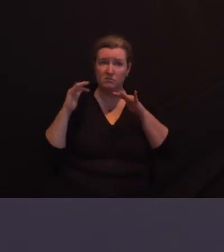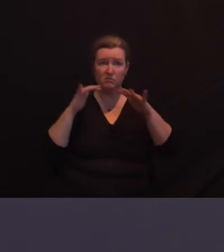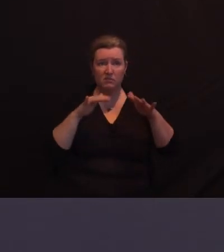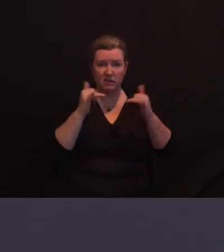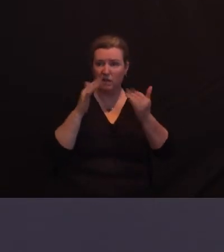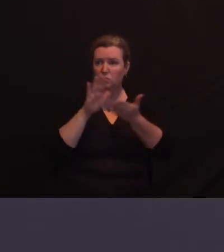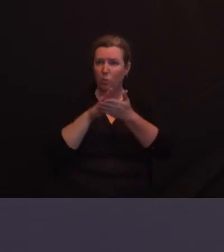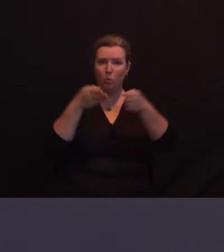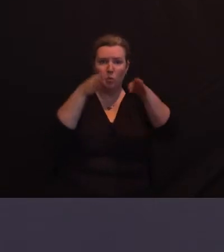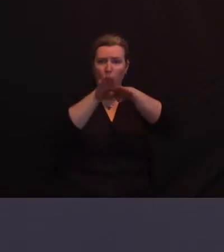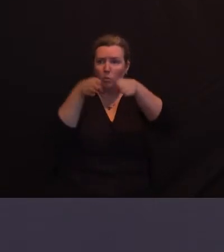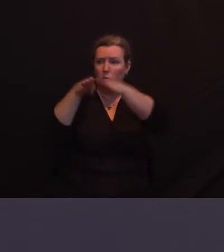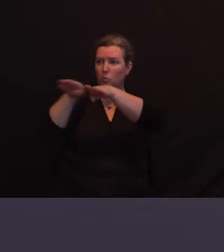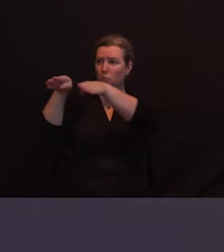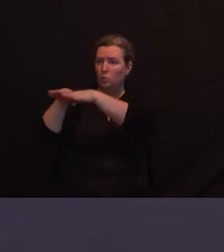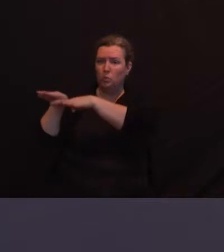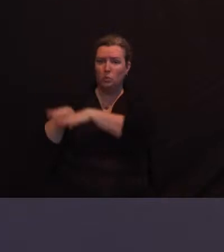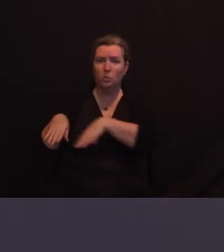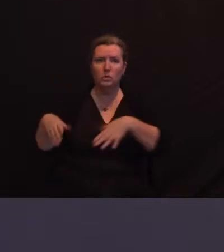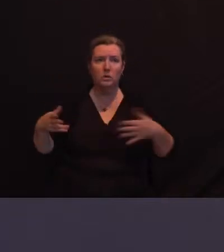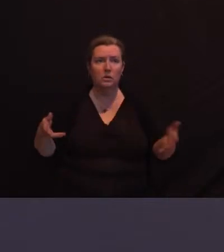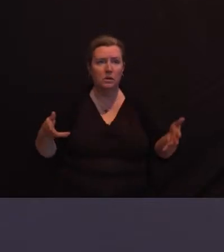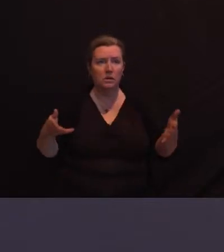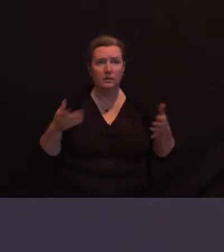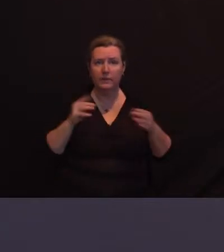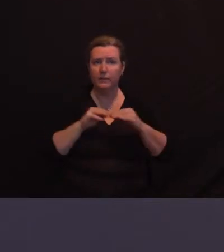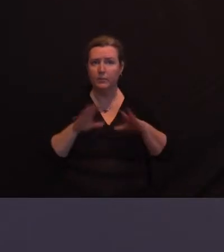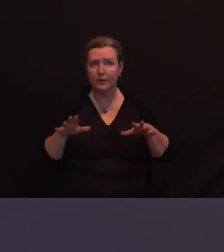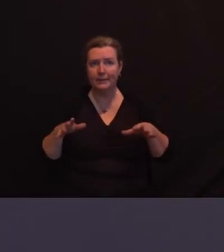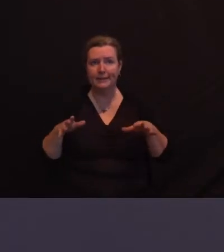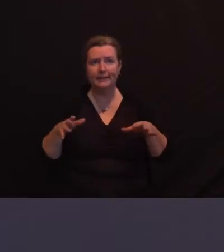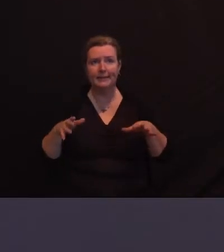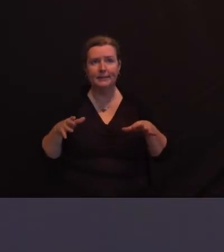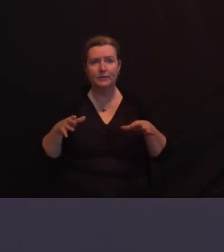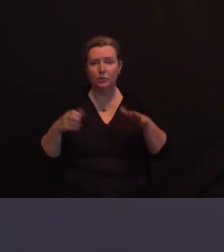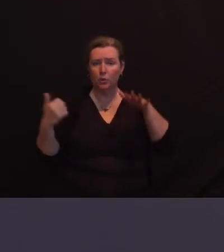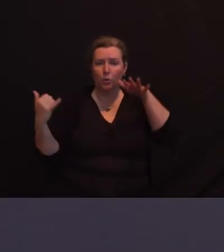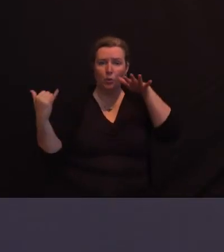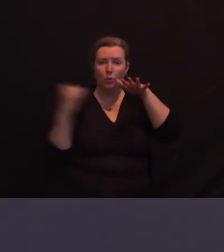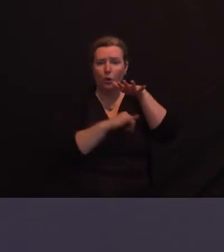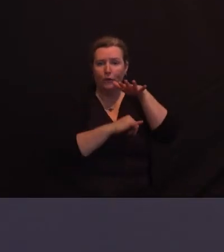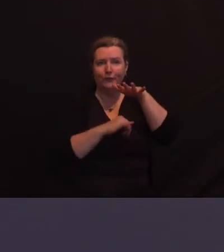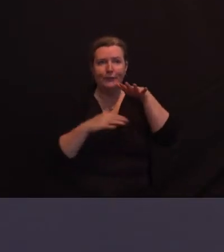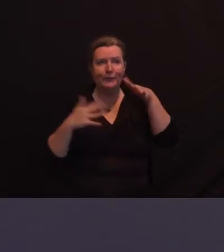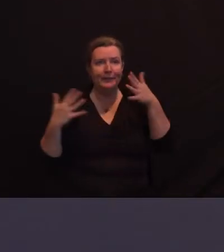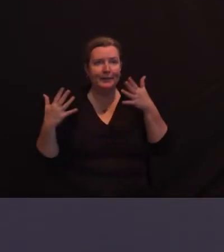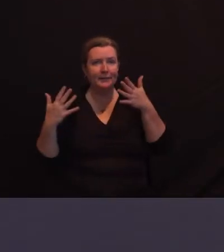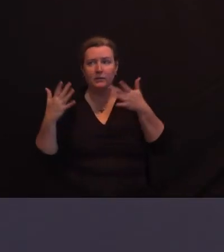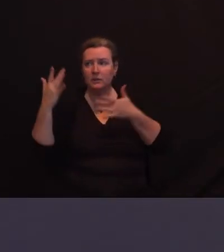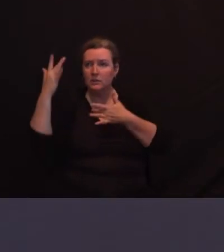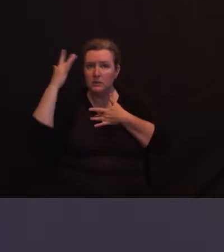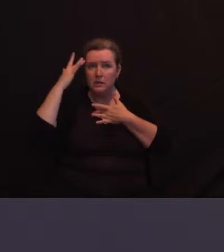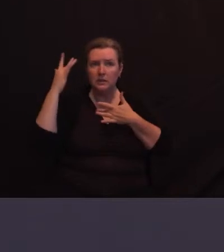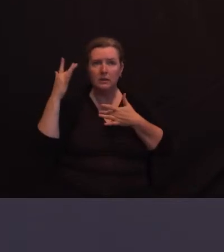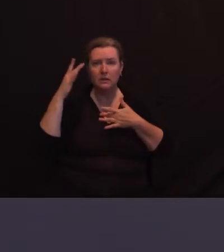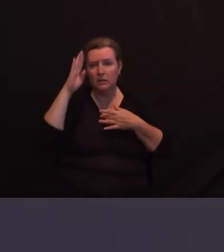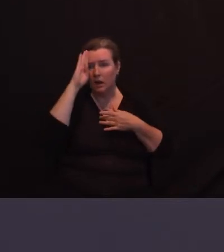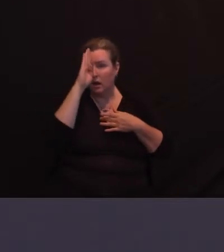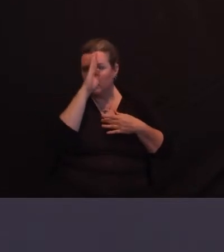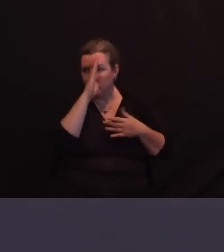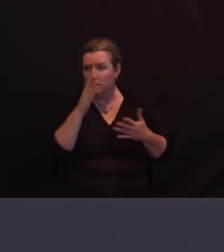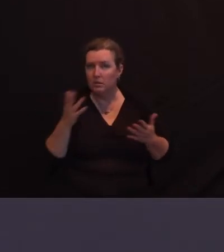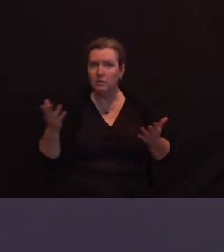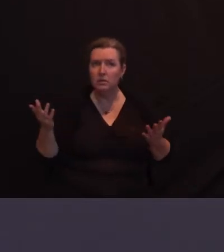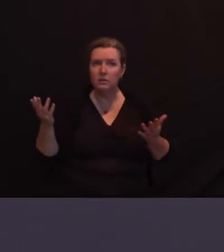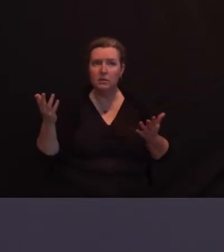they're getting infected, they have to go into quarantine. A lot of them are sick in the hospital. So parents,